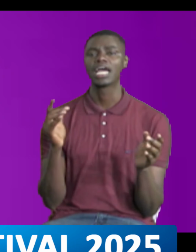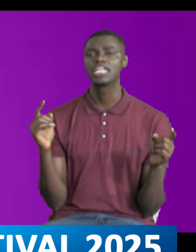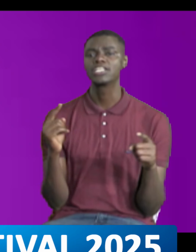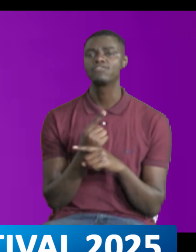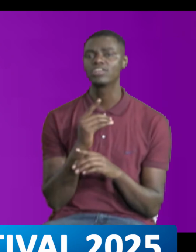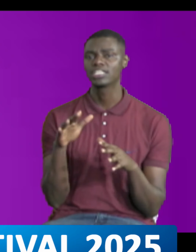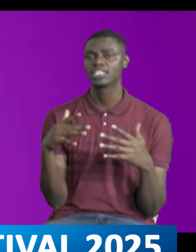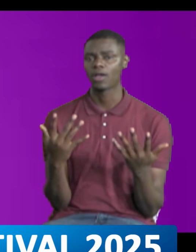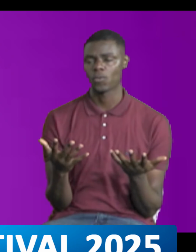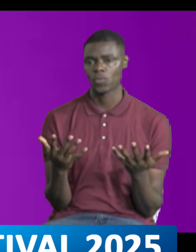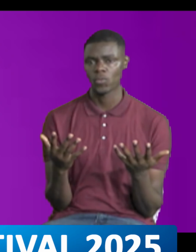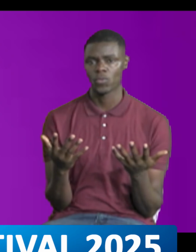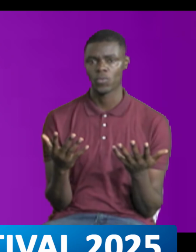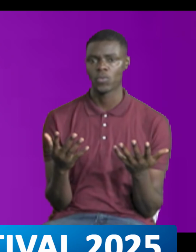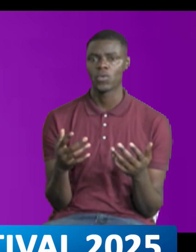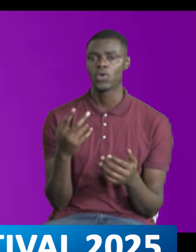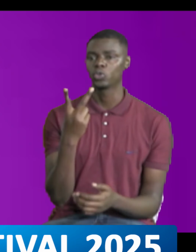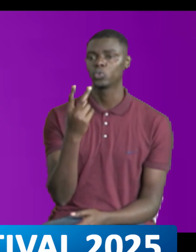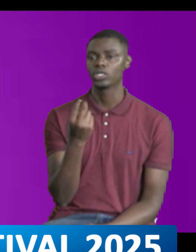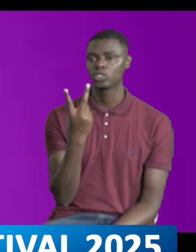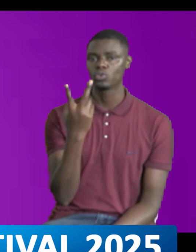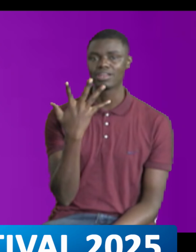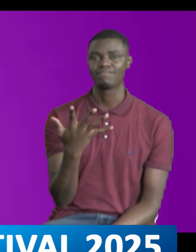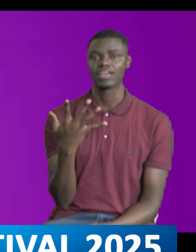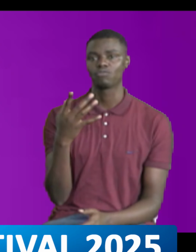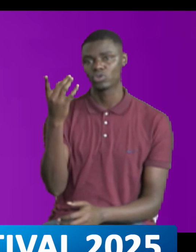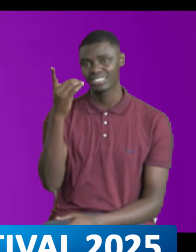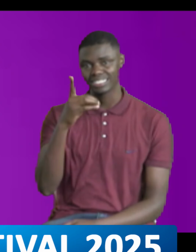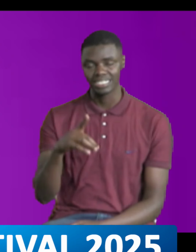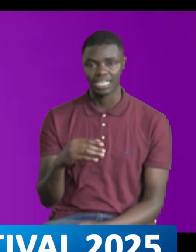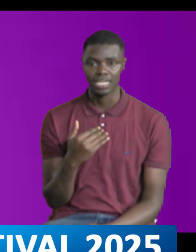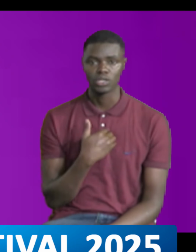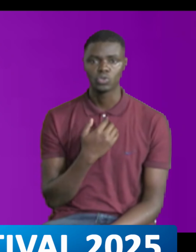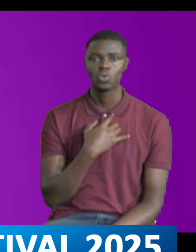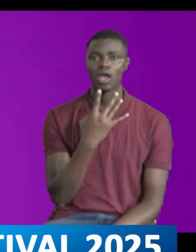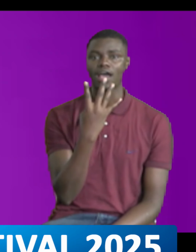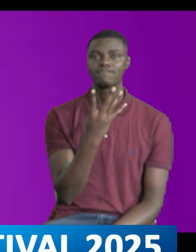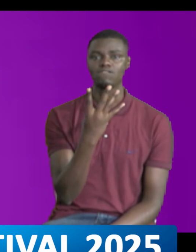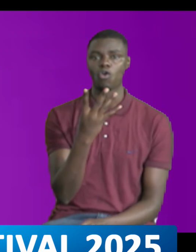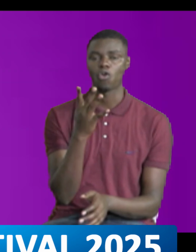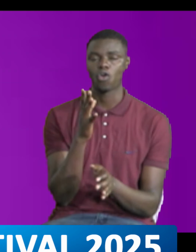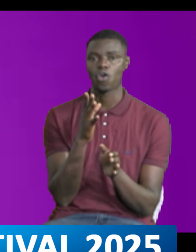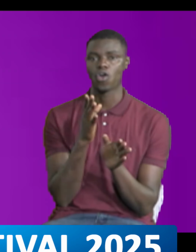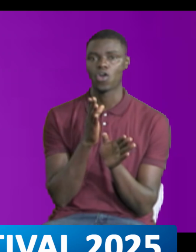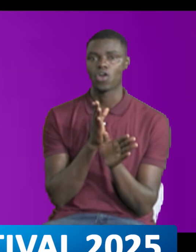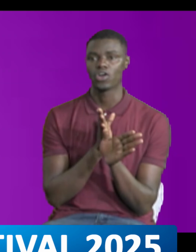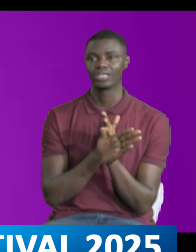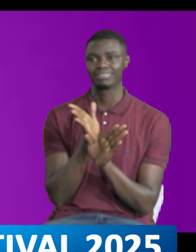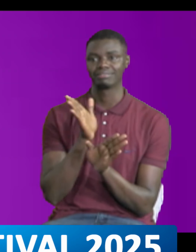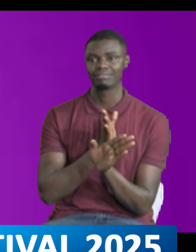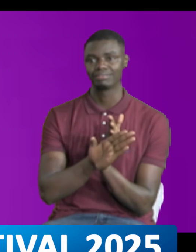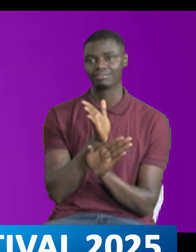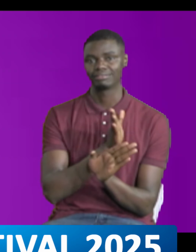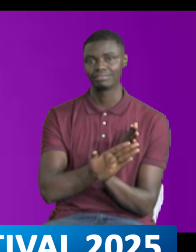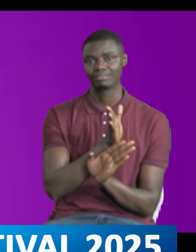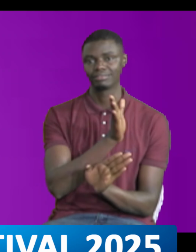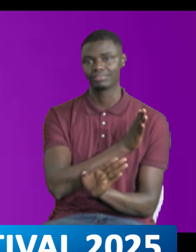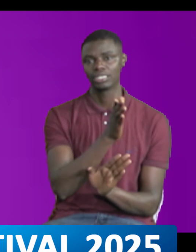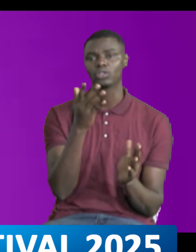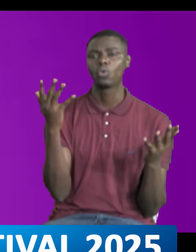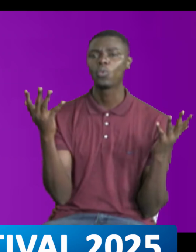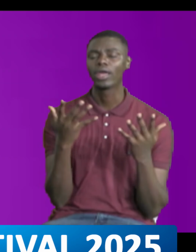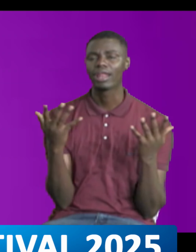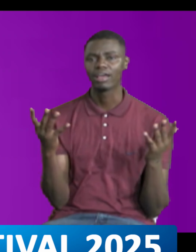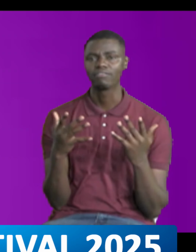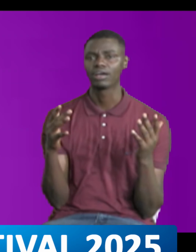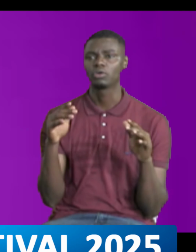how this 2025 was designed to have 4 tracks. That, whatever you are at the